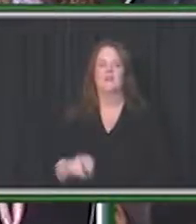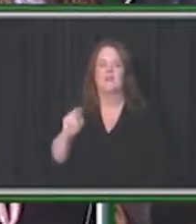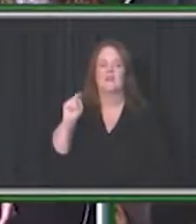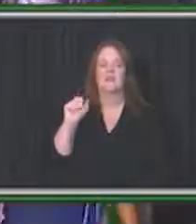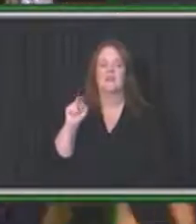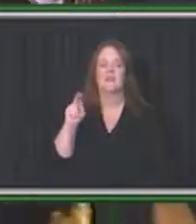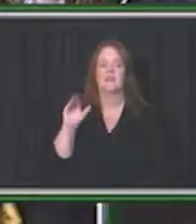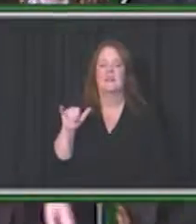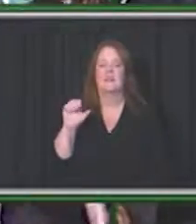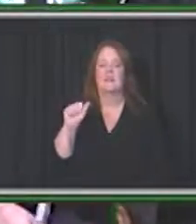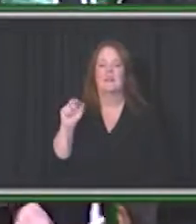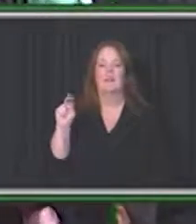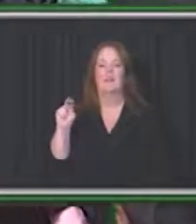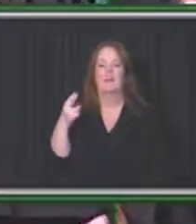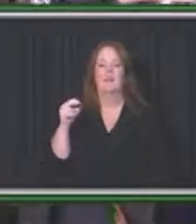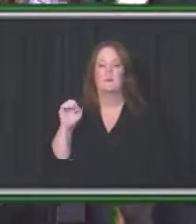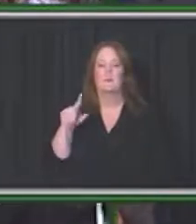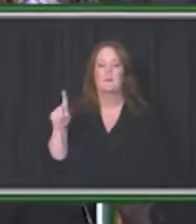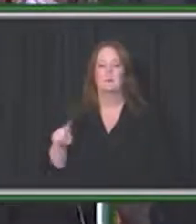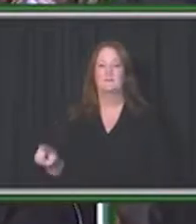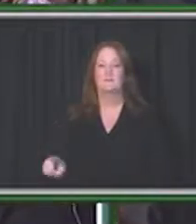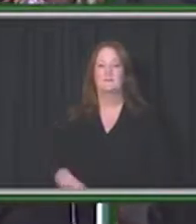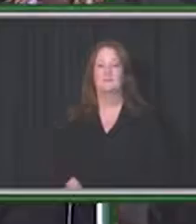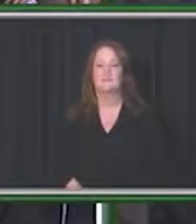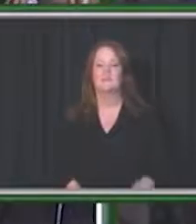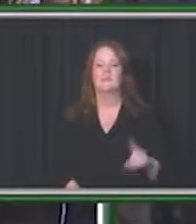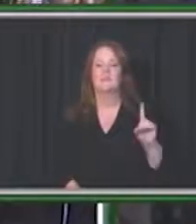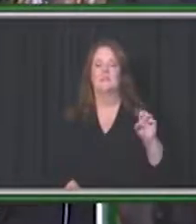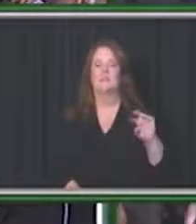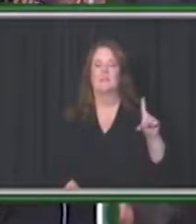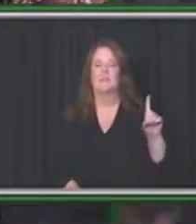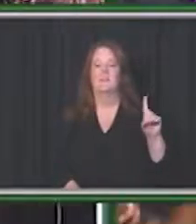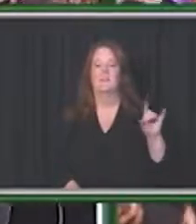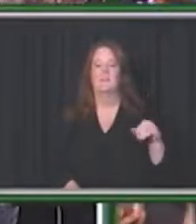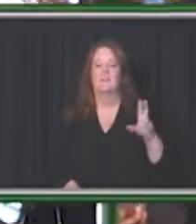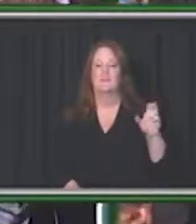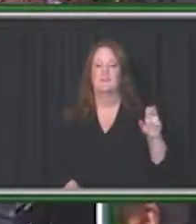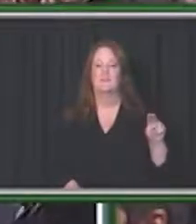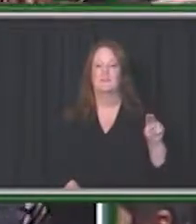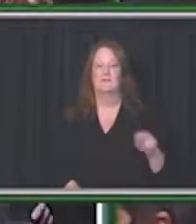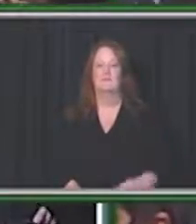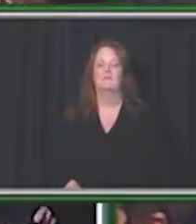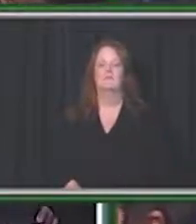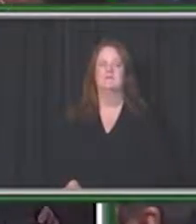Nancy Ann Holtz. Davi Jilly Rowan.